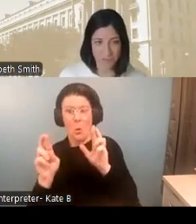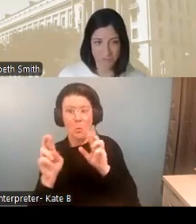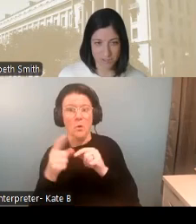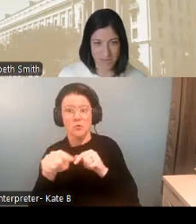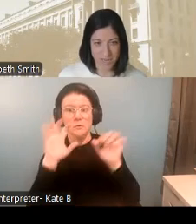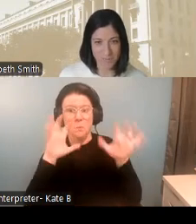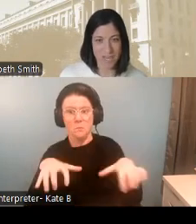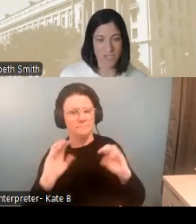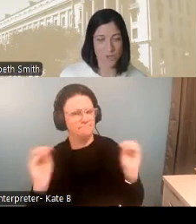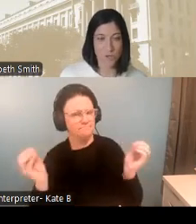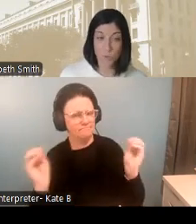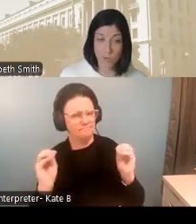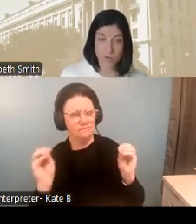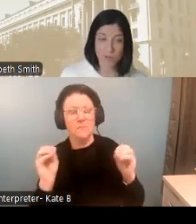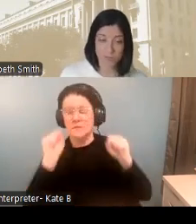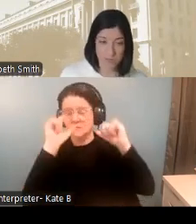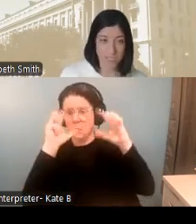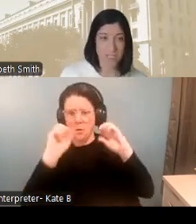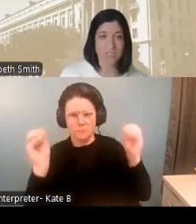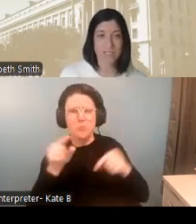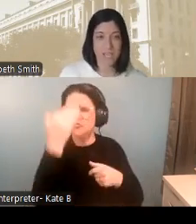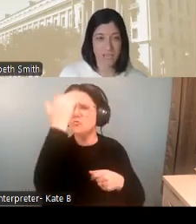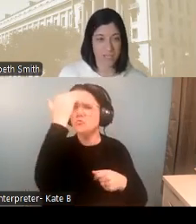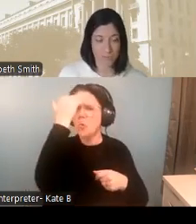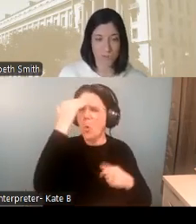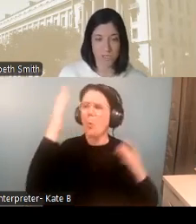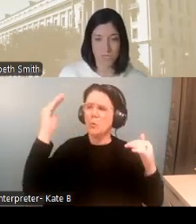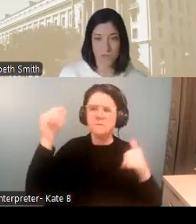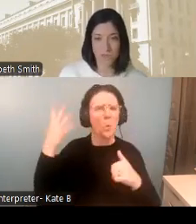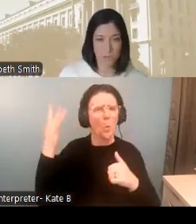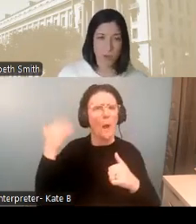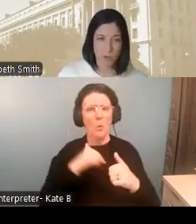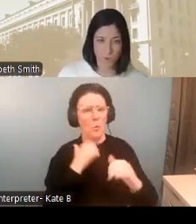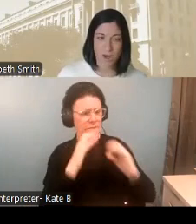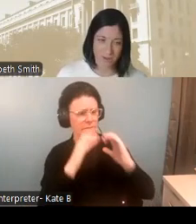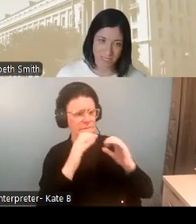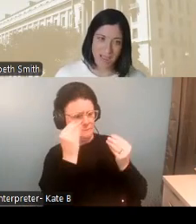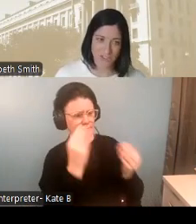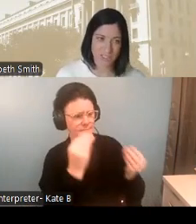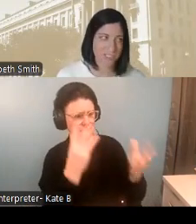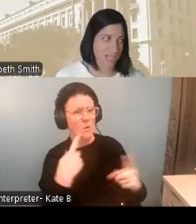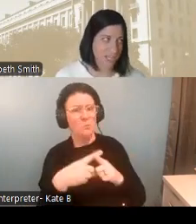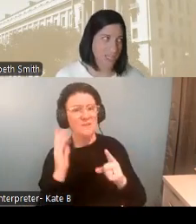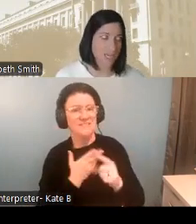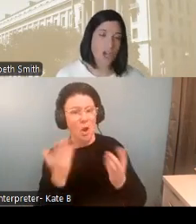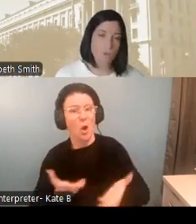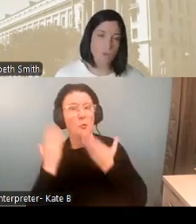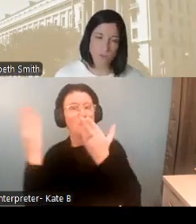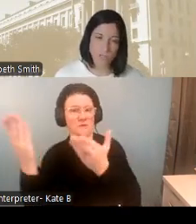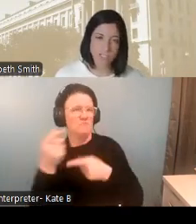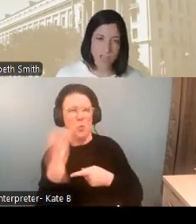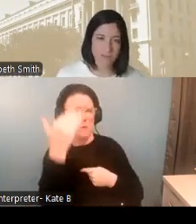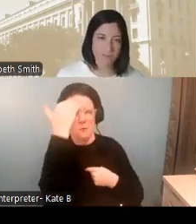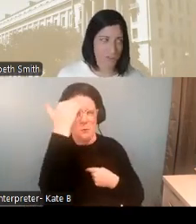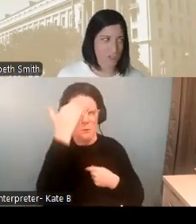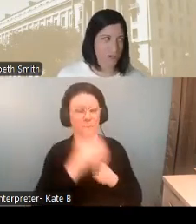information for the first time, that you are aware of the findings and the proposed recommended actions to take. But we